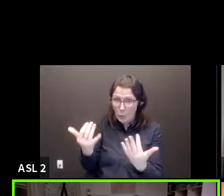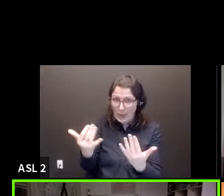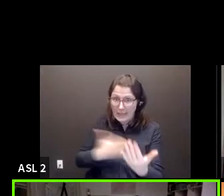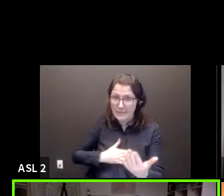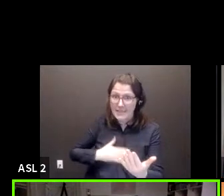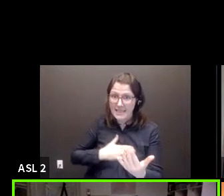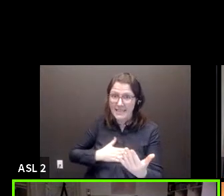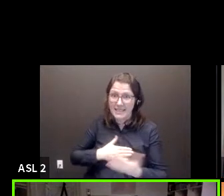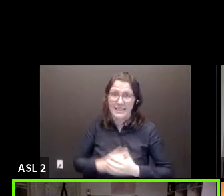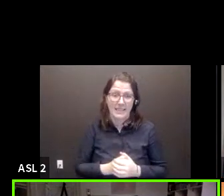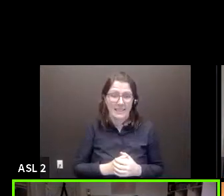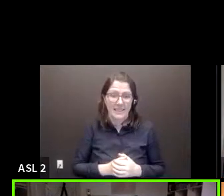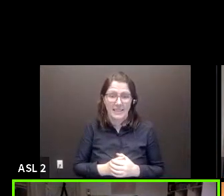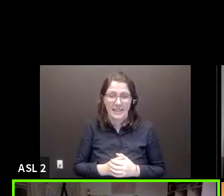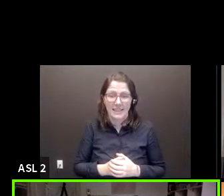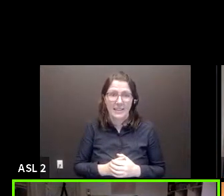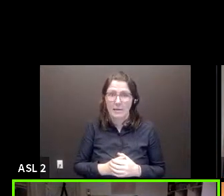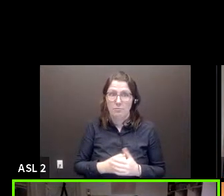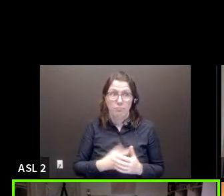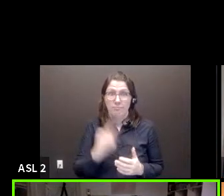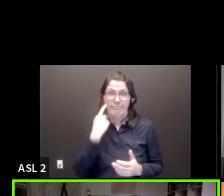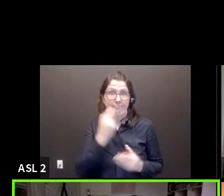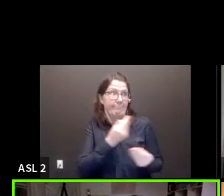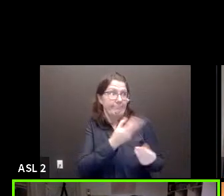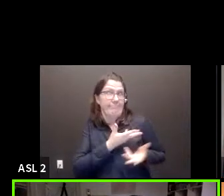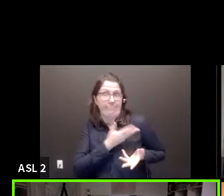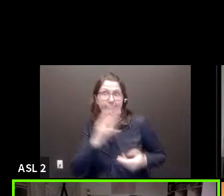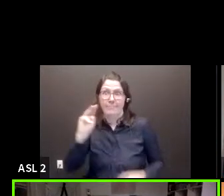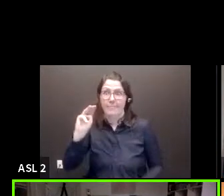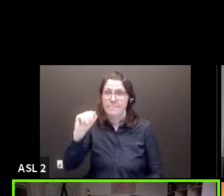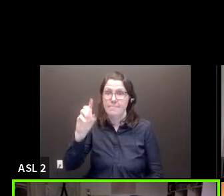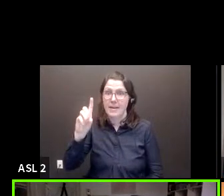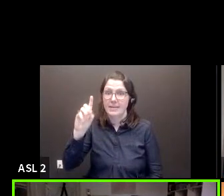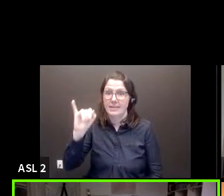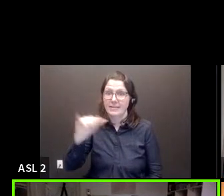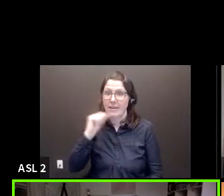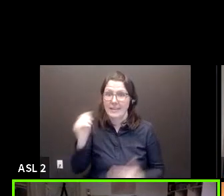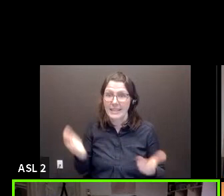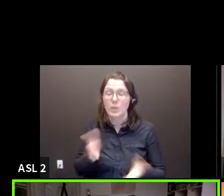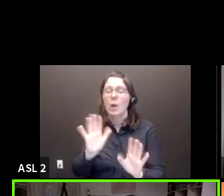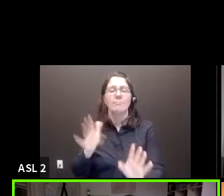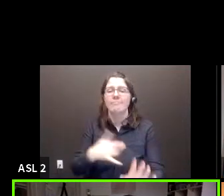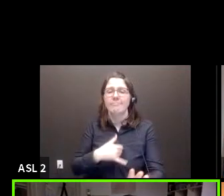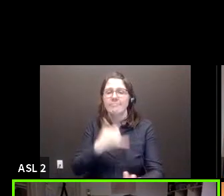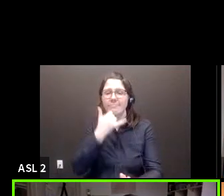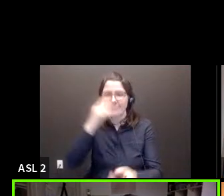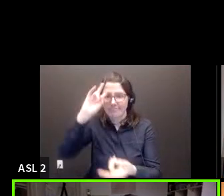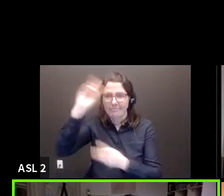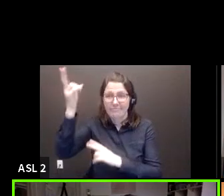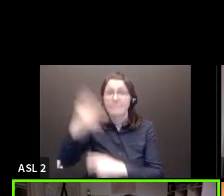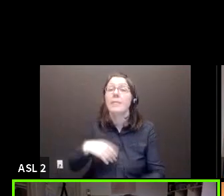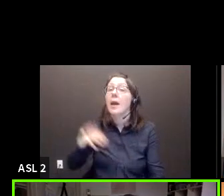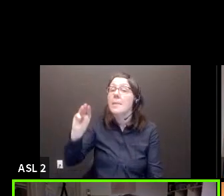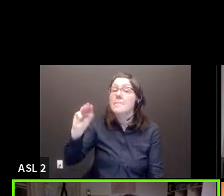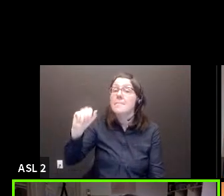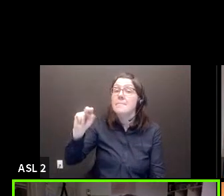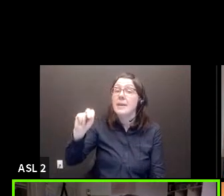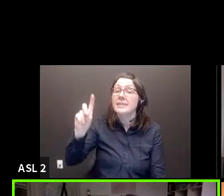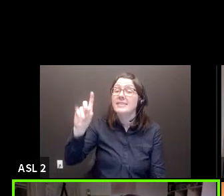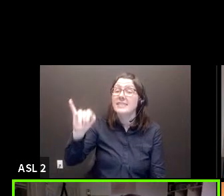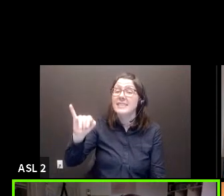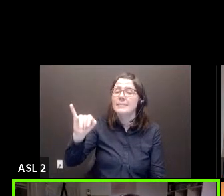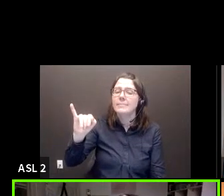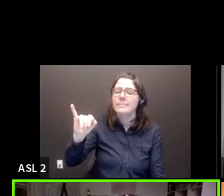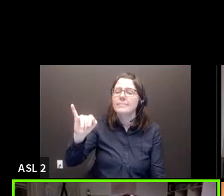uh i had been told that mandy wasn't present but uh so i'll tell you what if we could mandy if you could hold